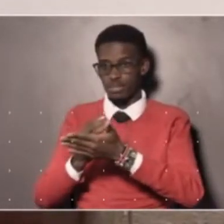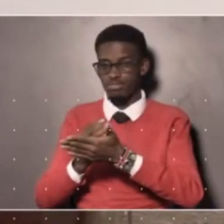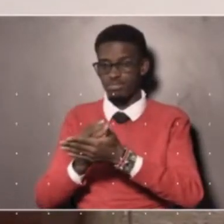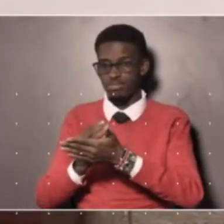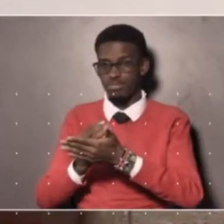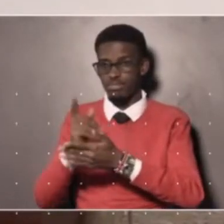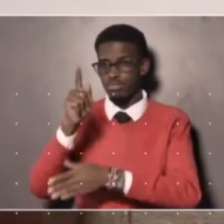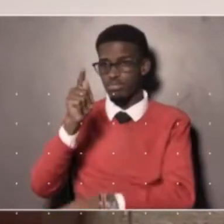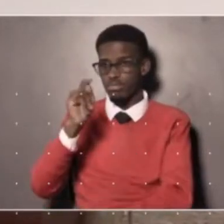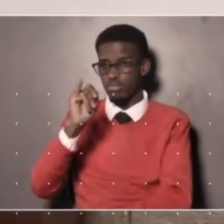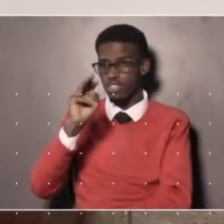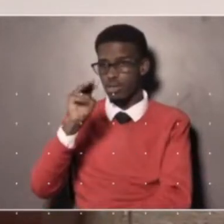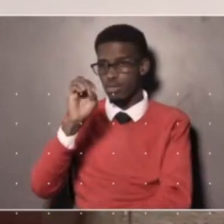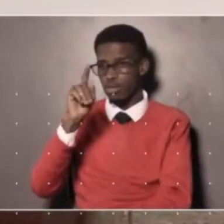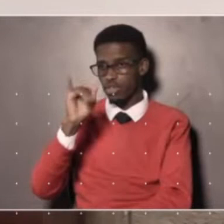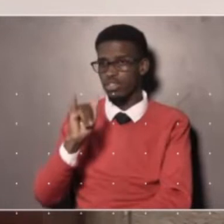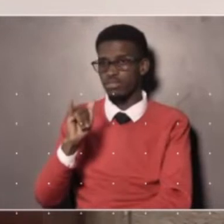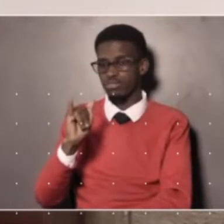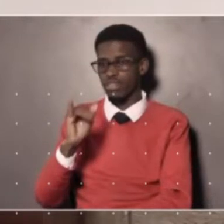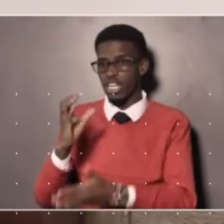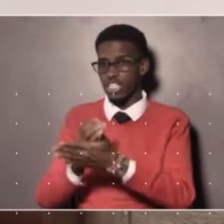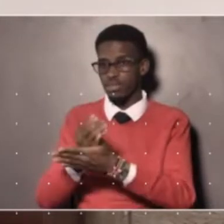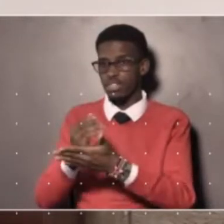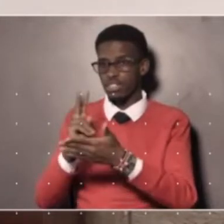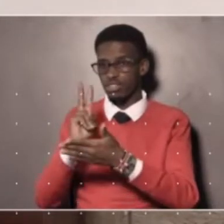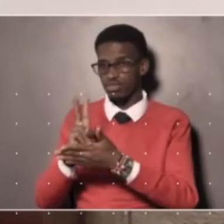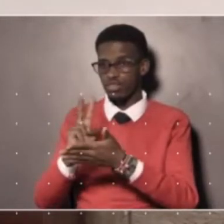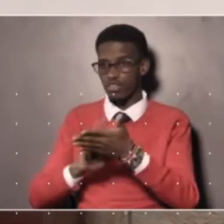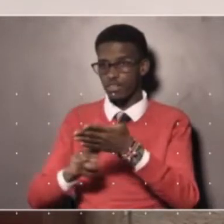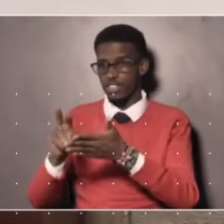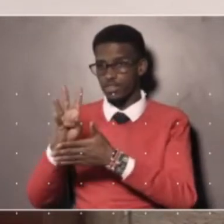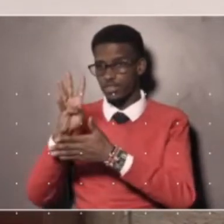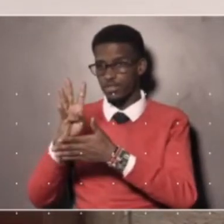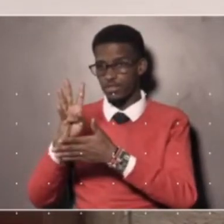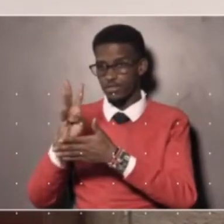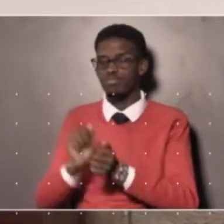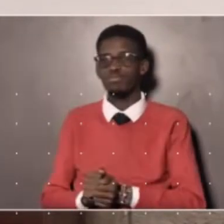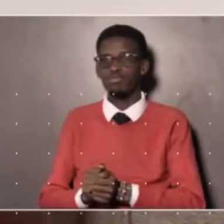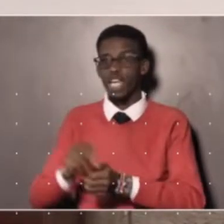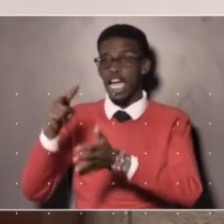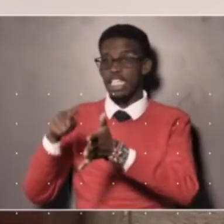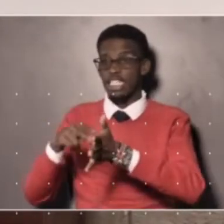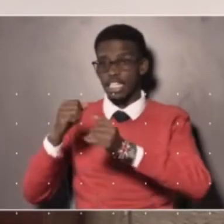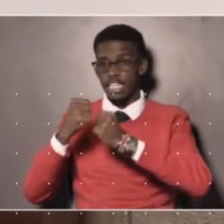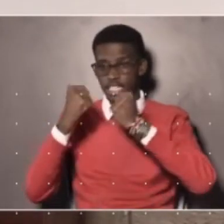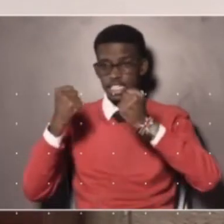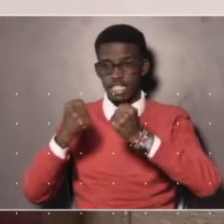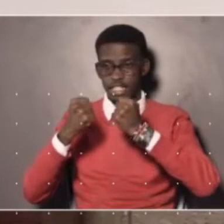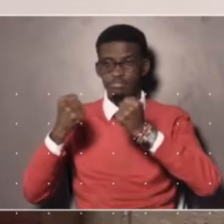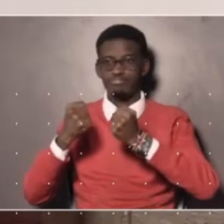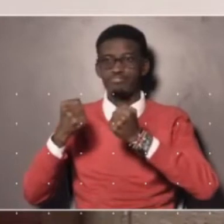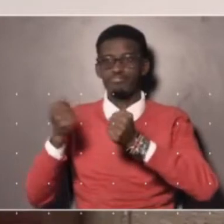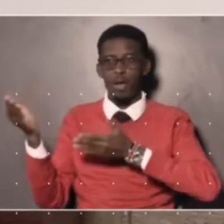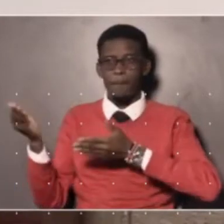4, verse 5. And it says, stand steady and don't be afraid of suffering for the Lord. Bring others